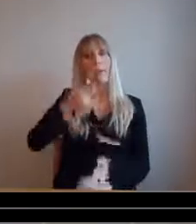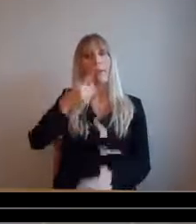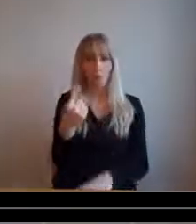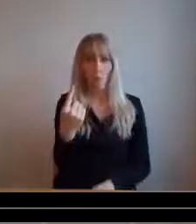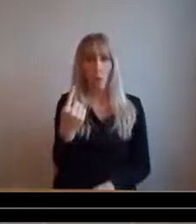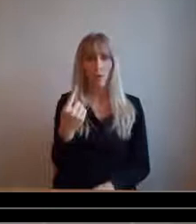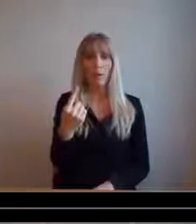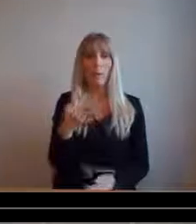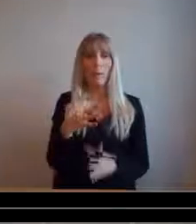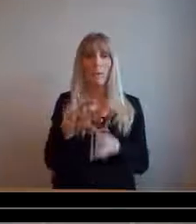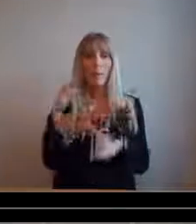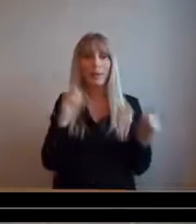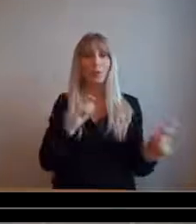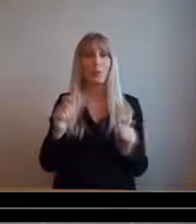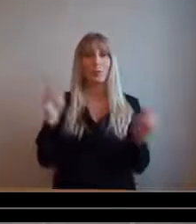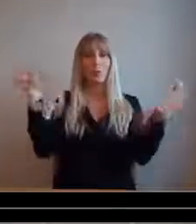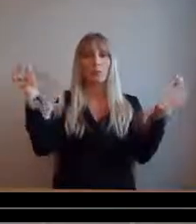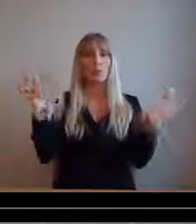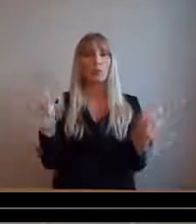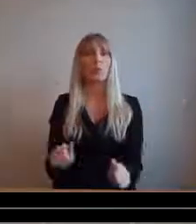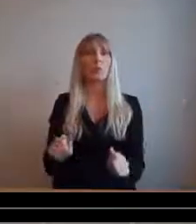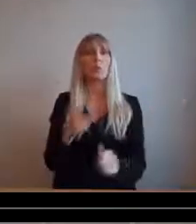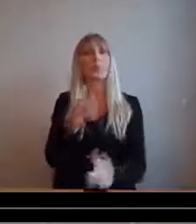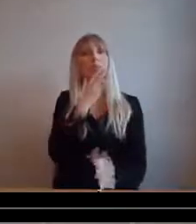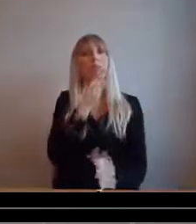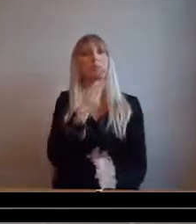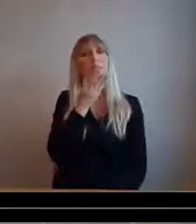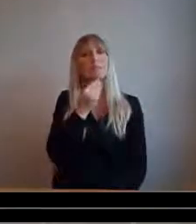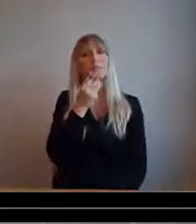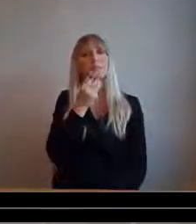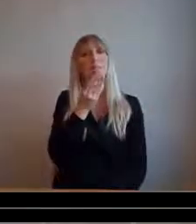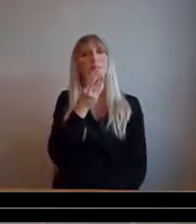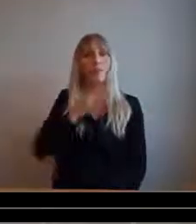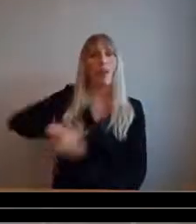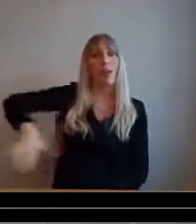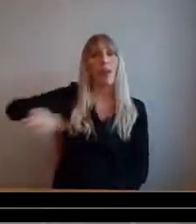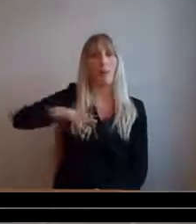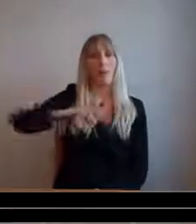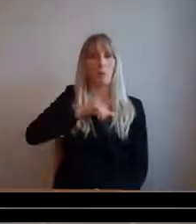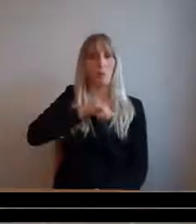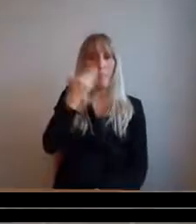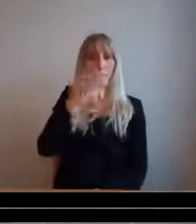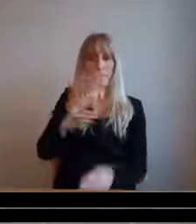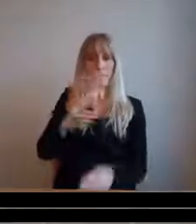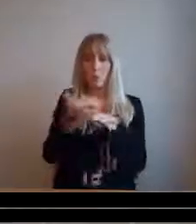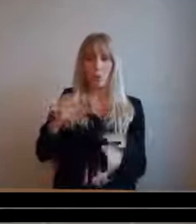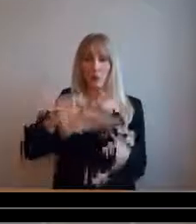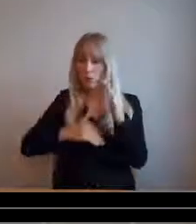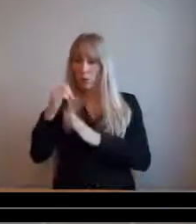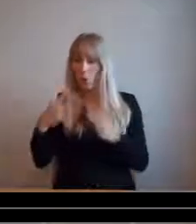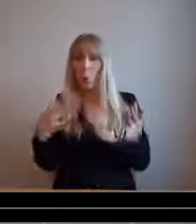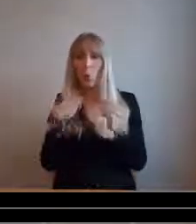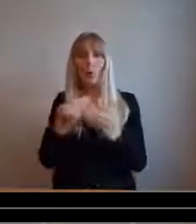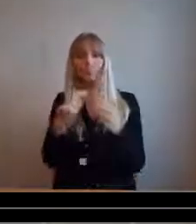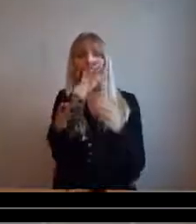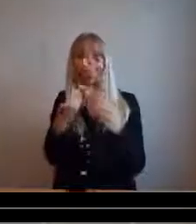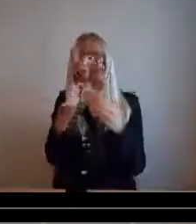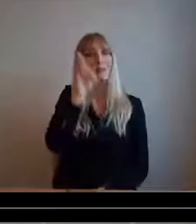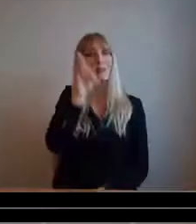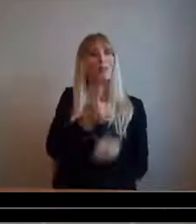we've reduced the temporary land because of the work that we've done with the utility companies. So there's a lot